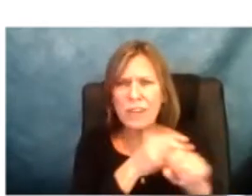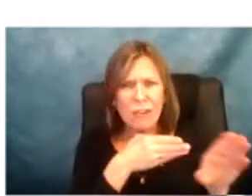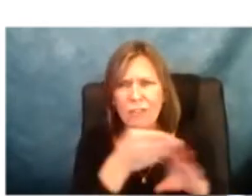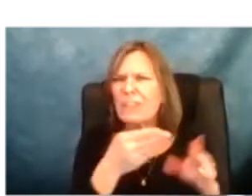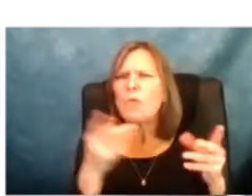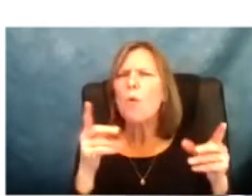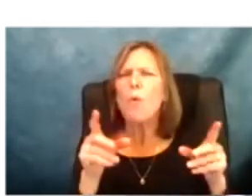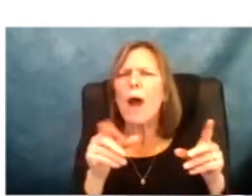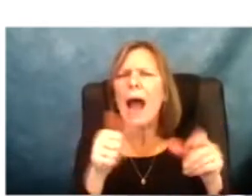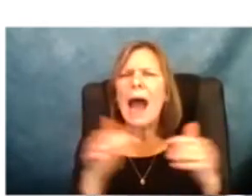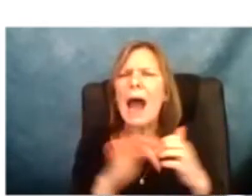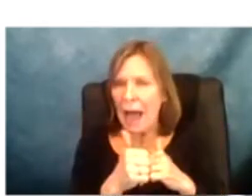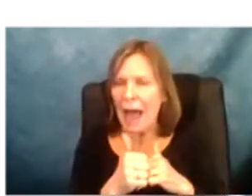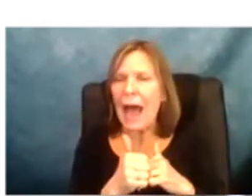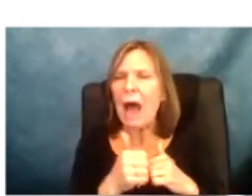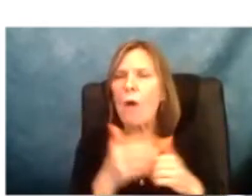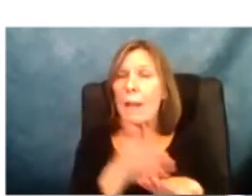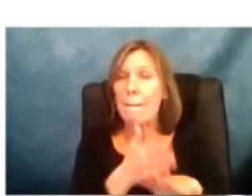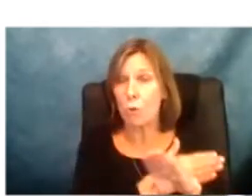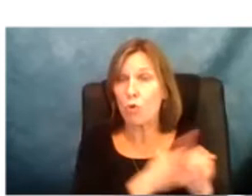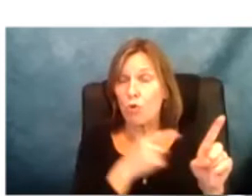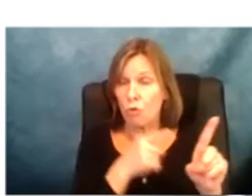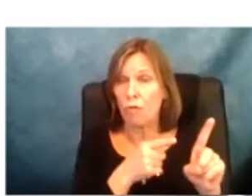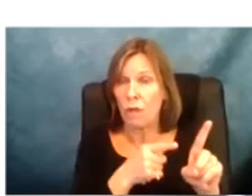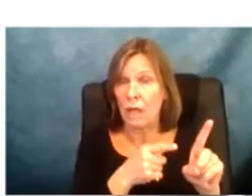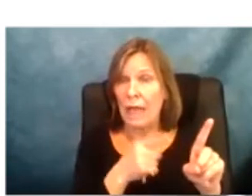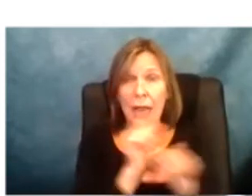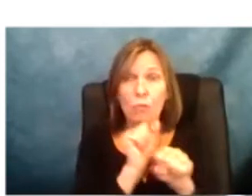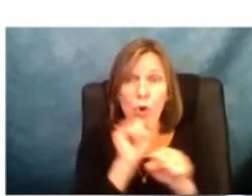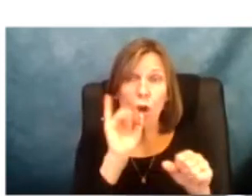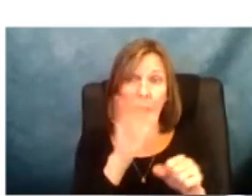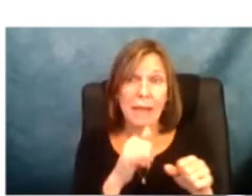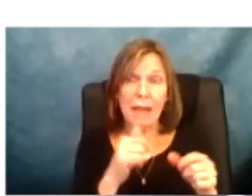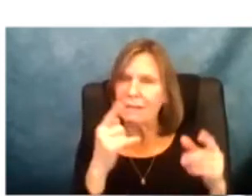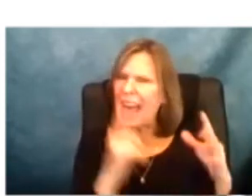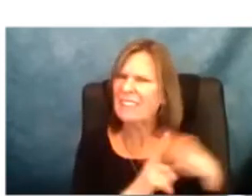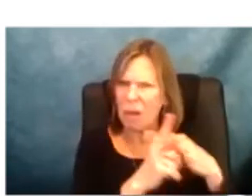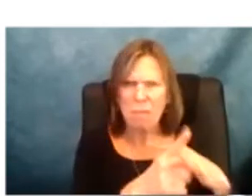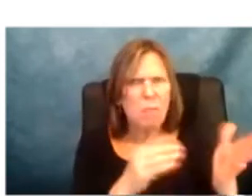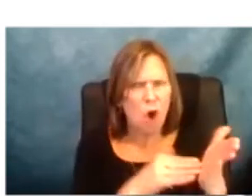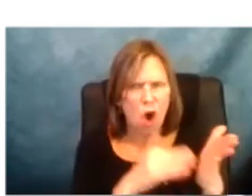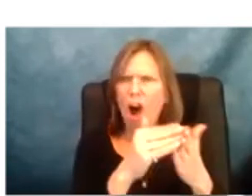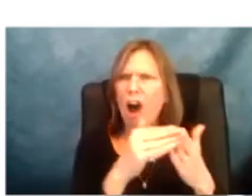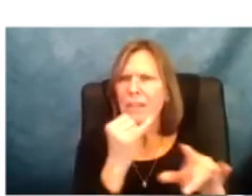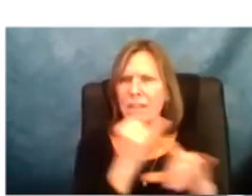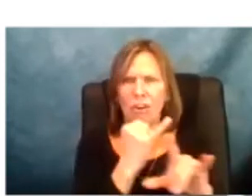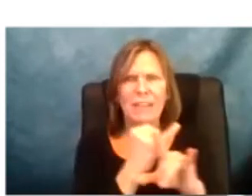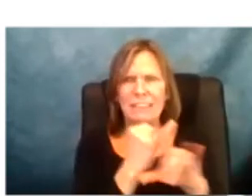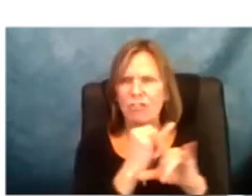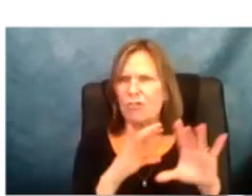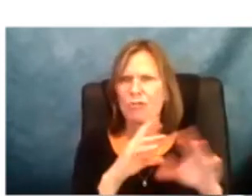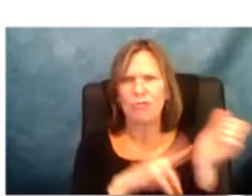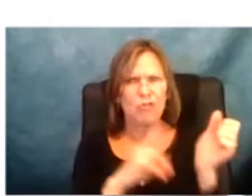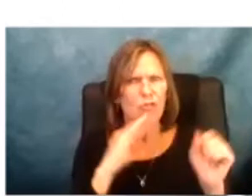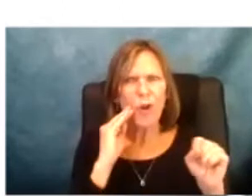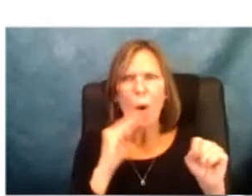to improve and work on that. So something that has come up repeatedly in our institutional congregate setting